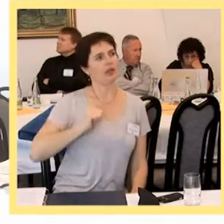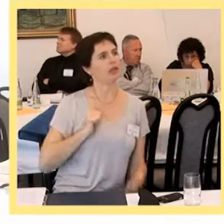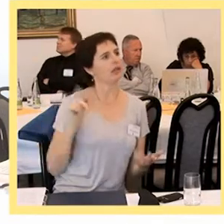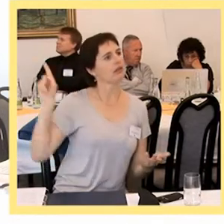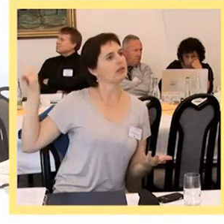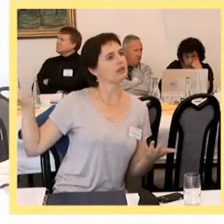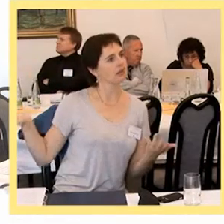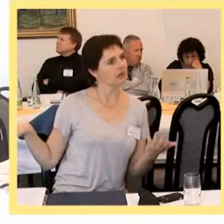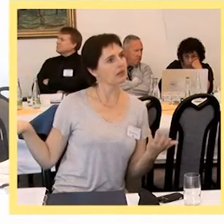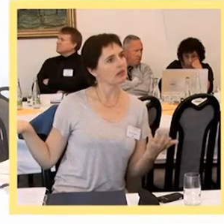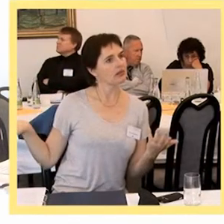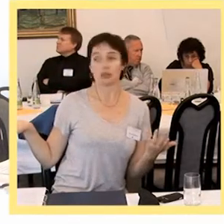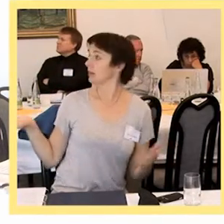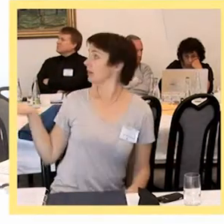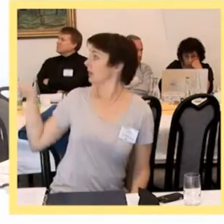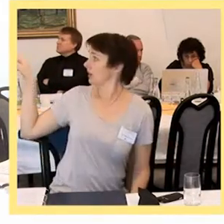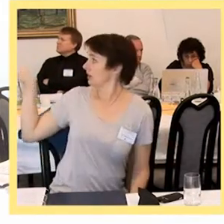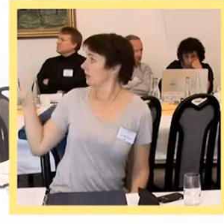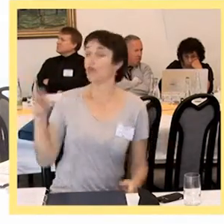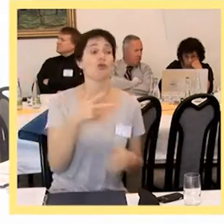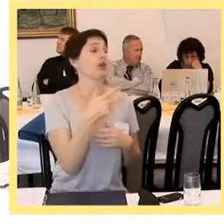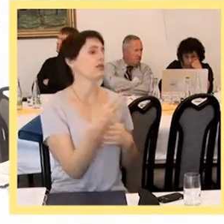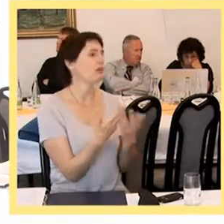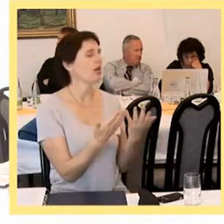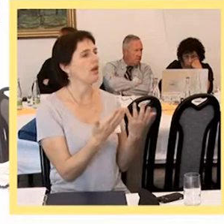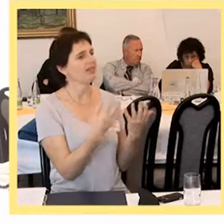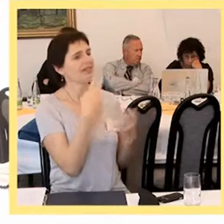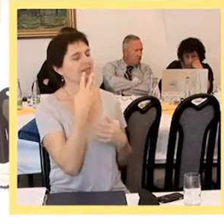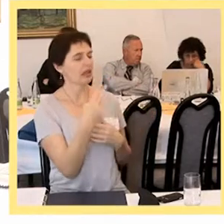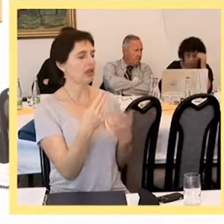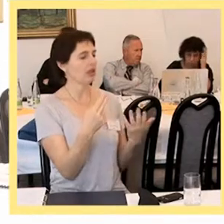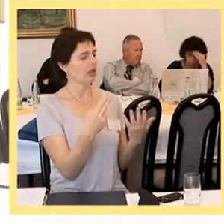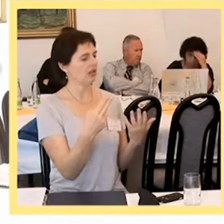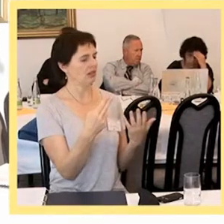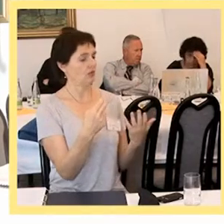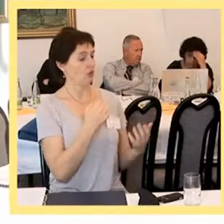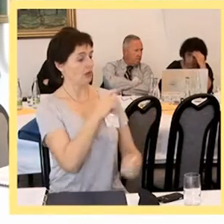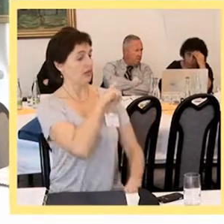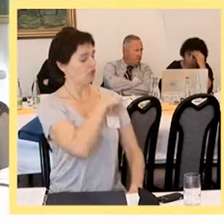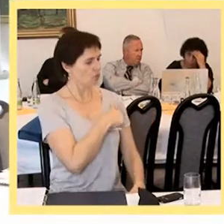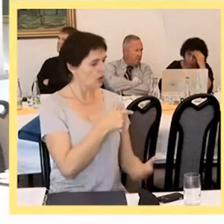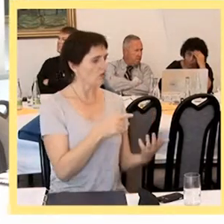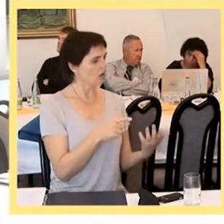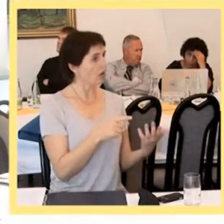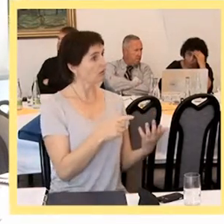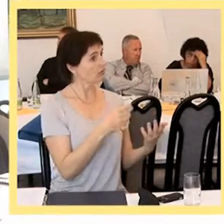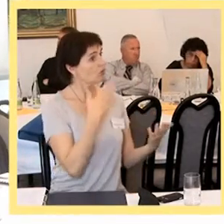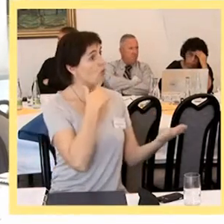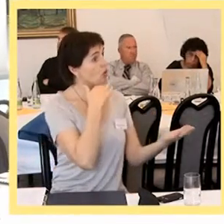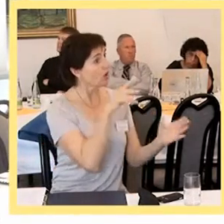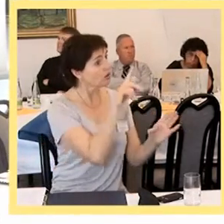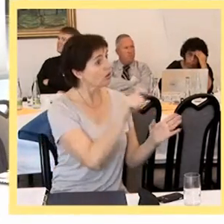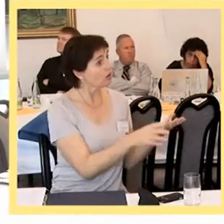event. And it really focuses on how the NHS and the resources, and do they have the capacity to deal